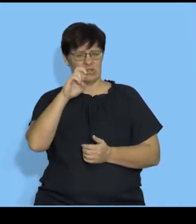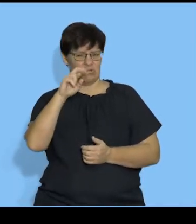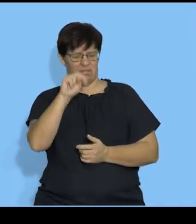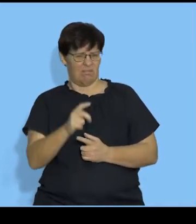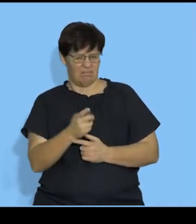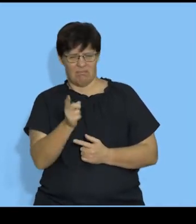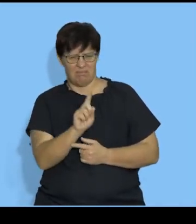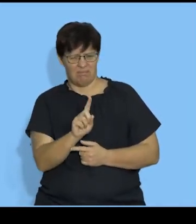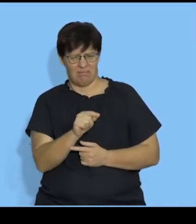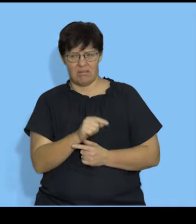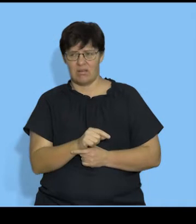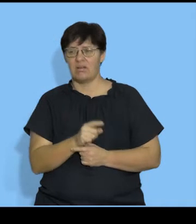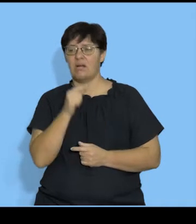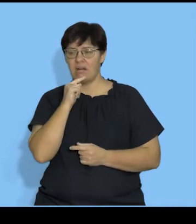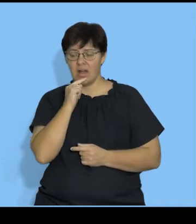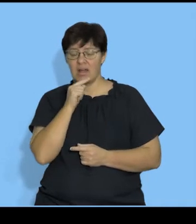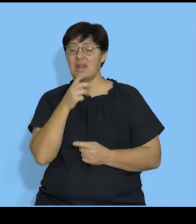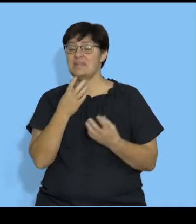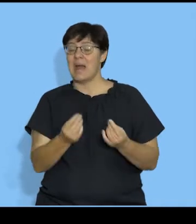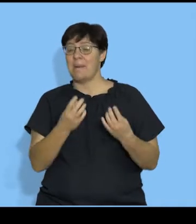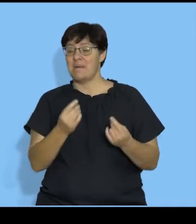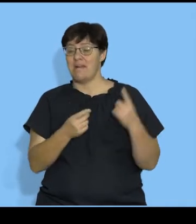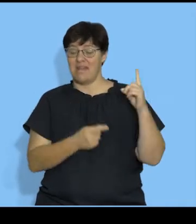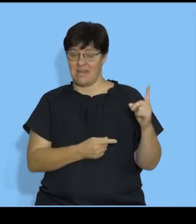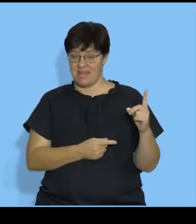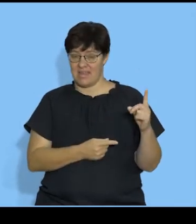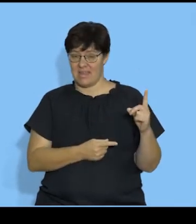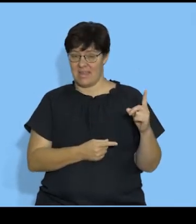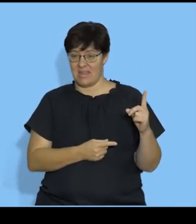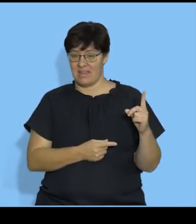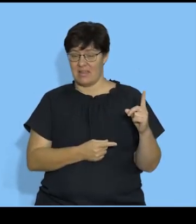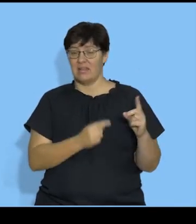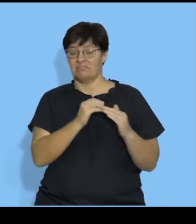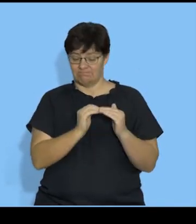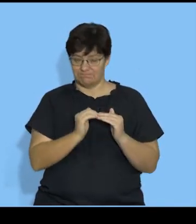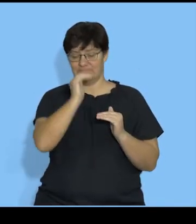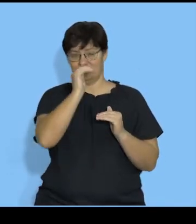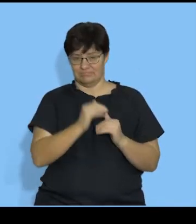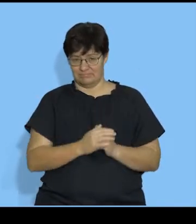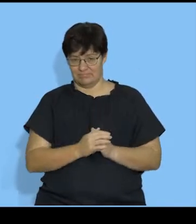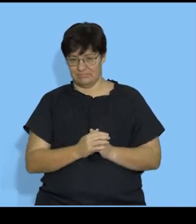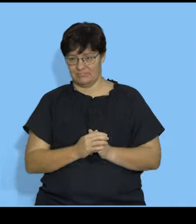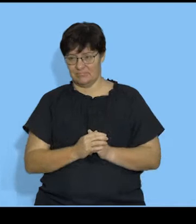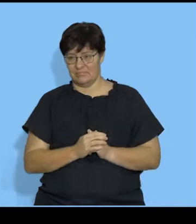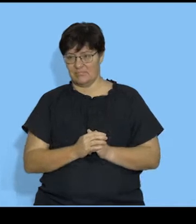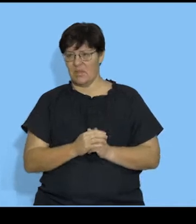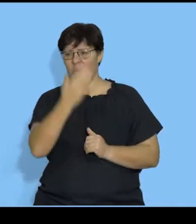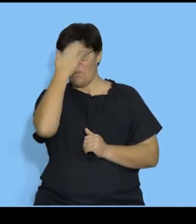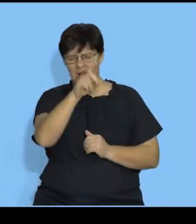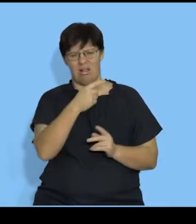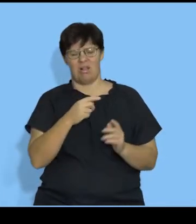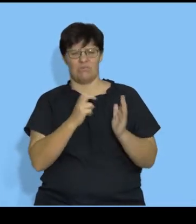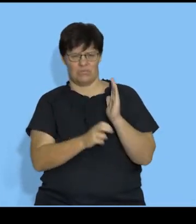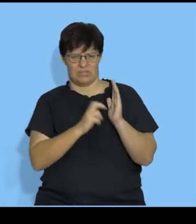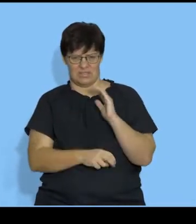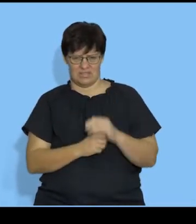an oxidation reaction, the oxidation number, okay, of an element increases. Now, we know the rules by now of